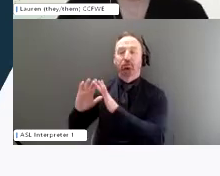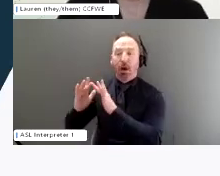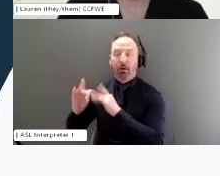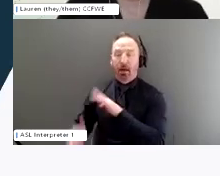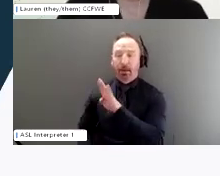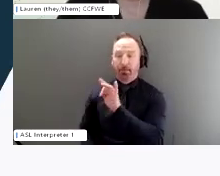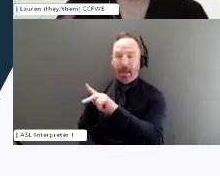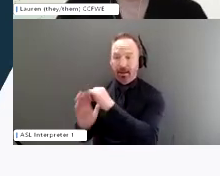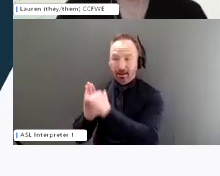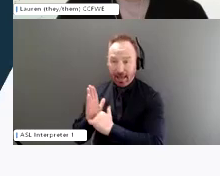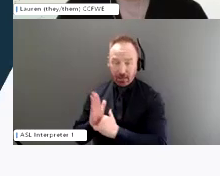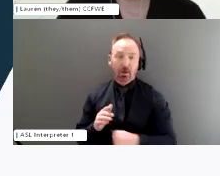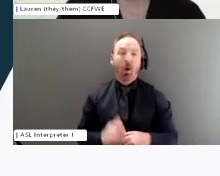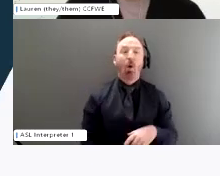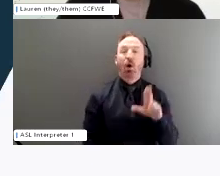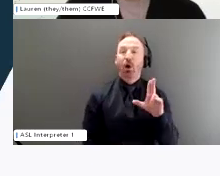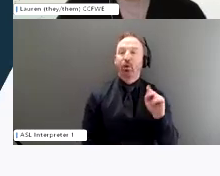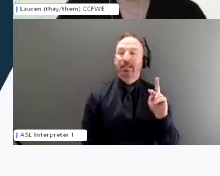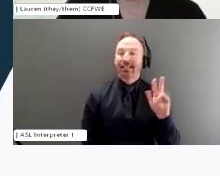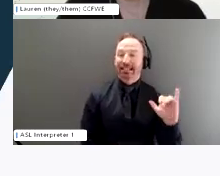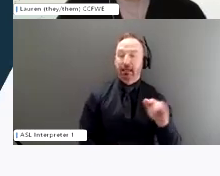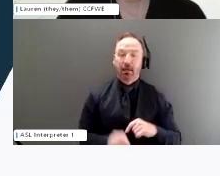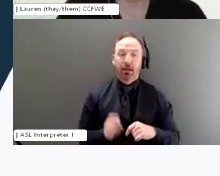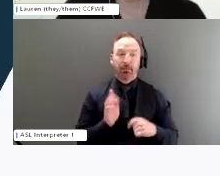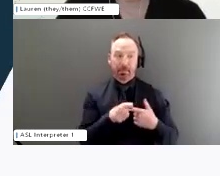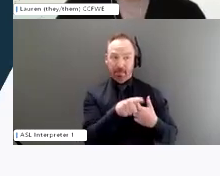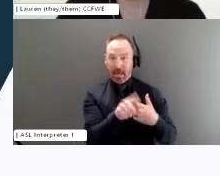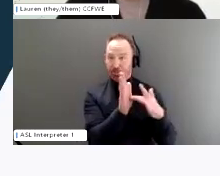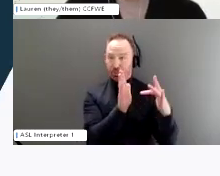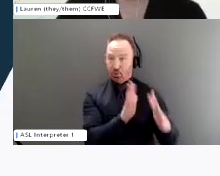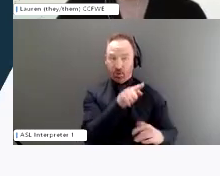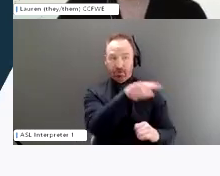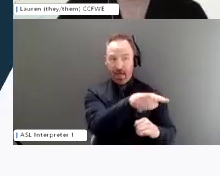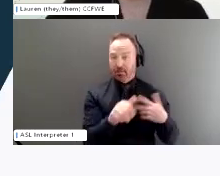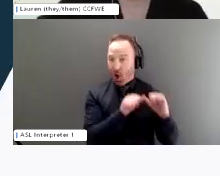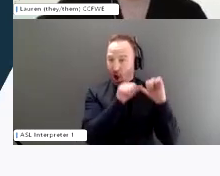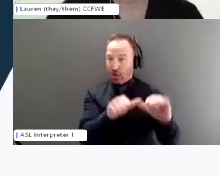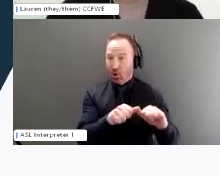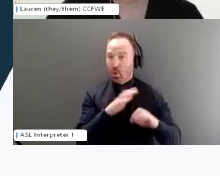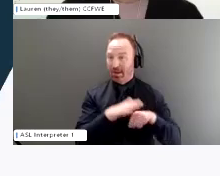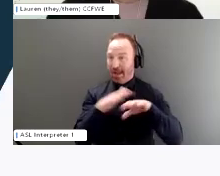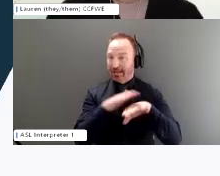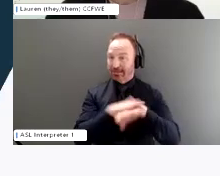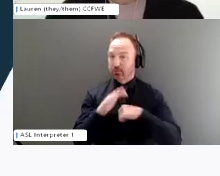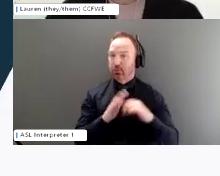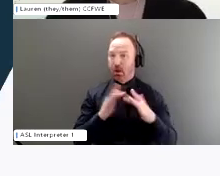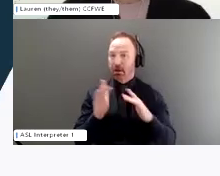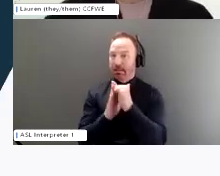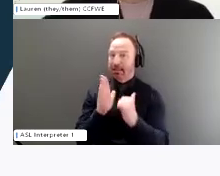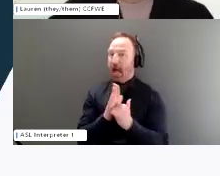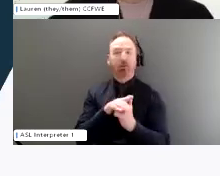can ensure if an abuser doesn't have continued access to any online accounts. Also